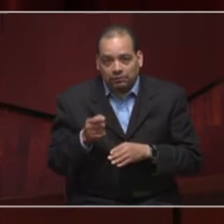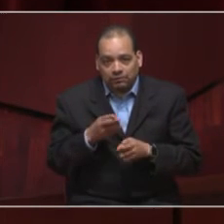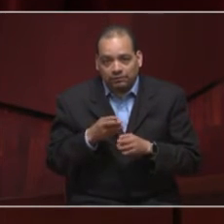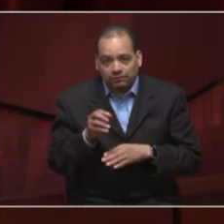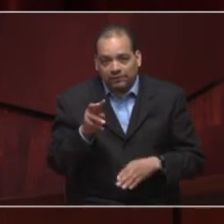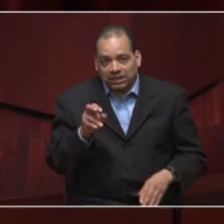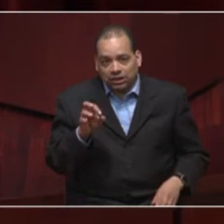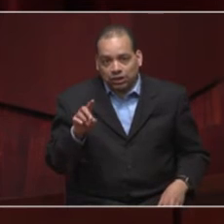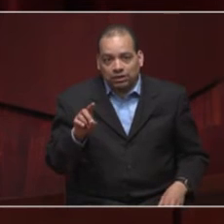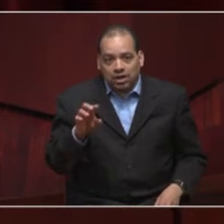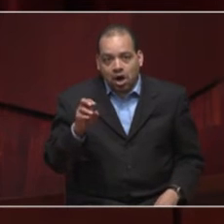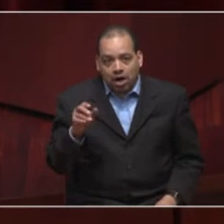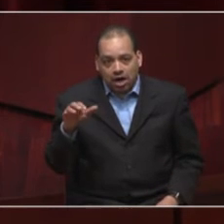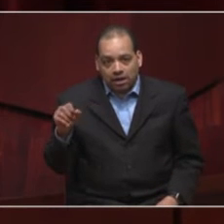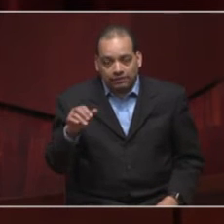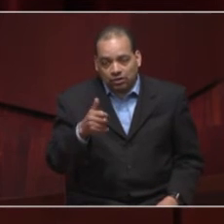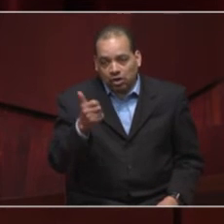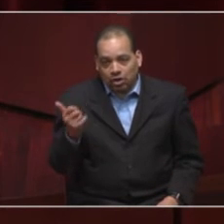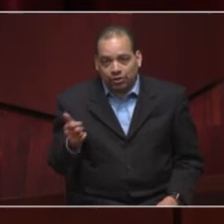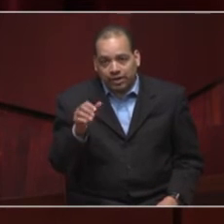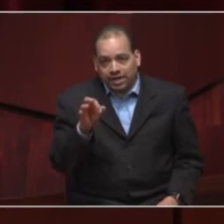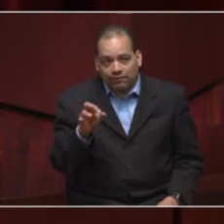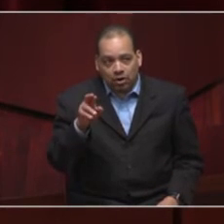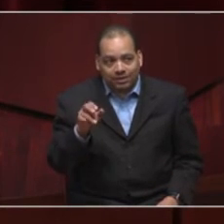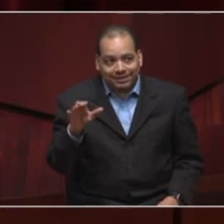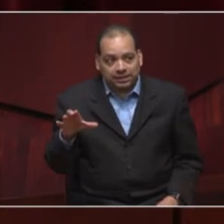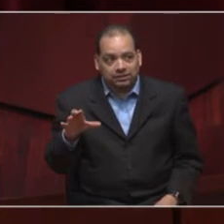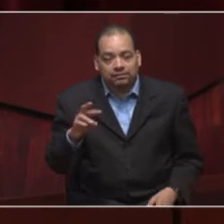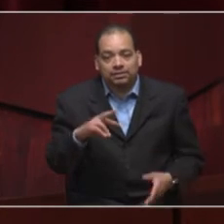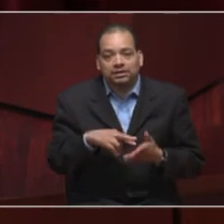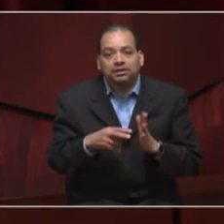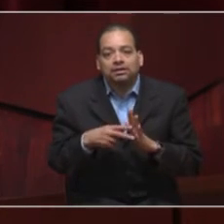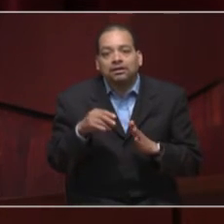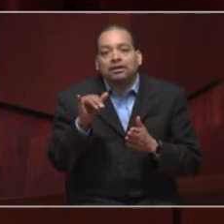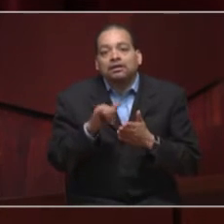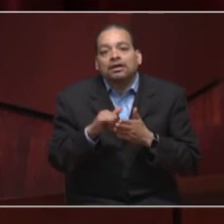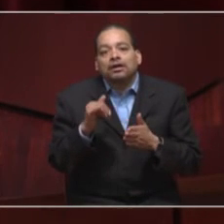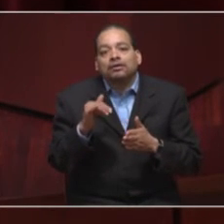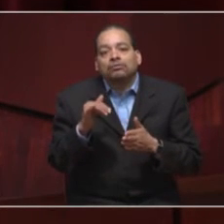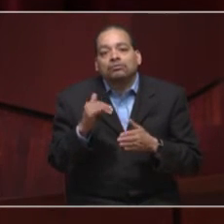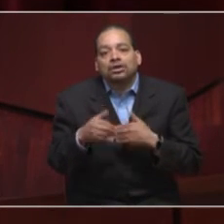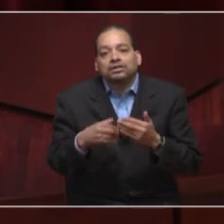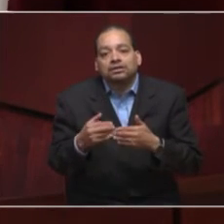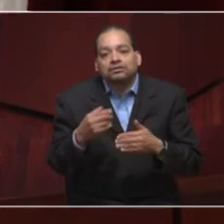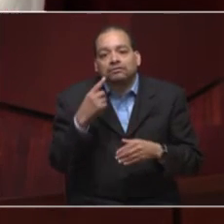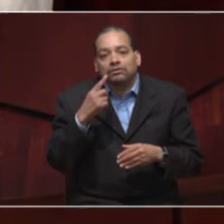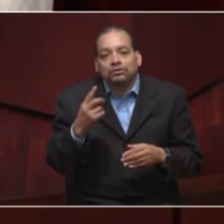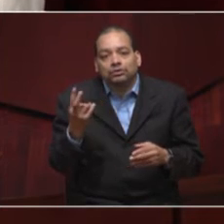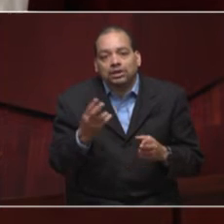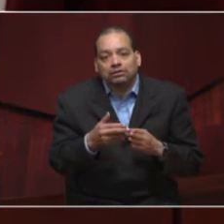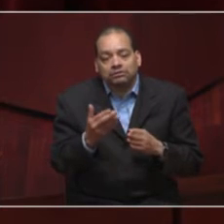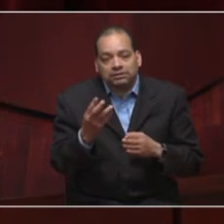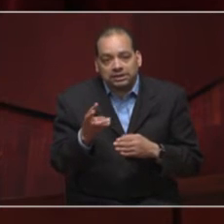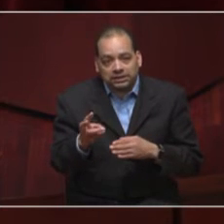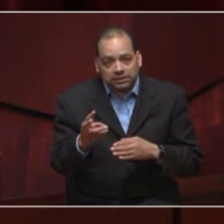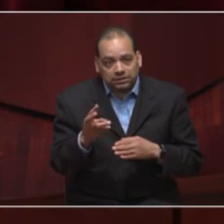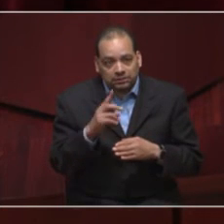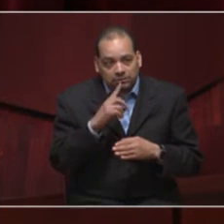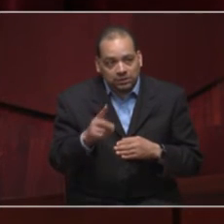and other FRCs. So that process for 2016 has actually been